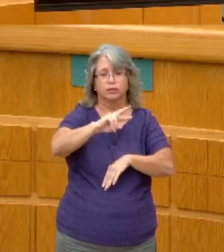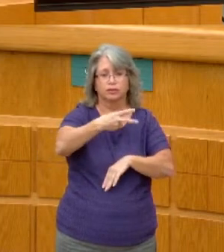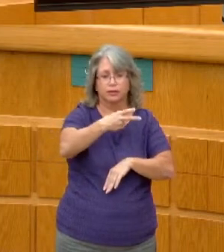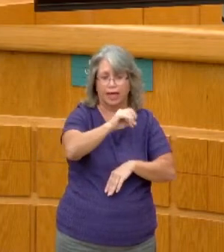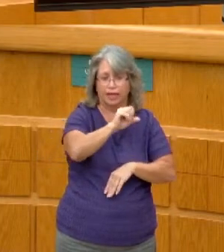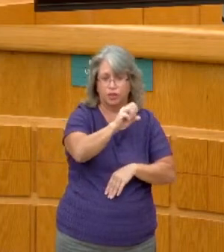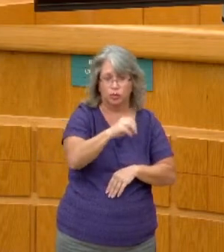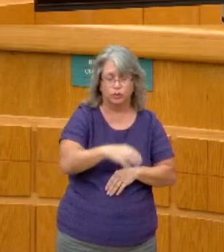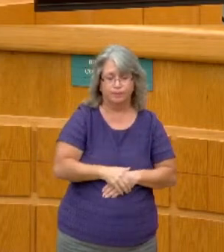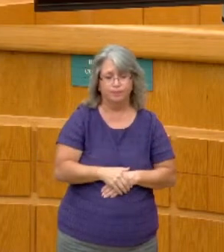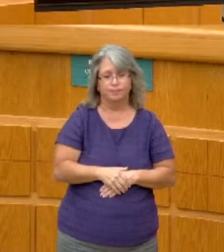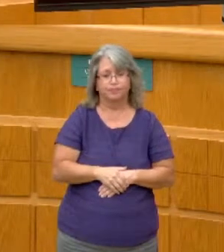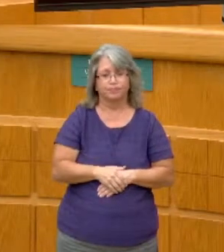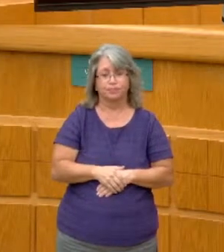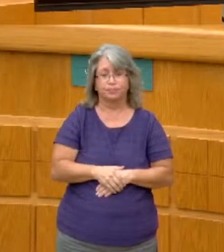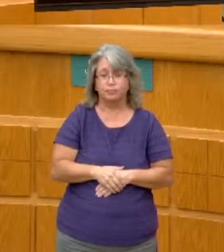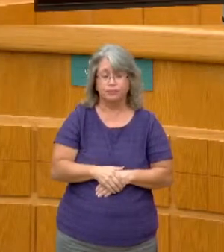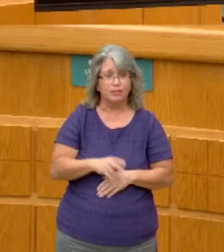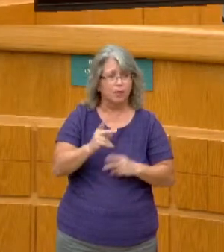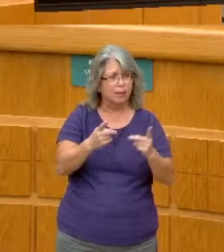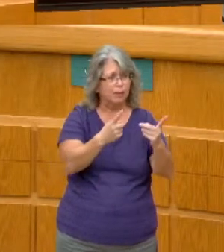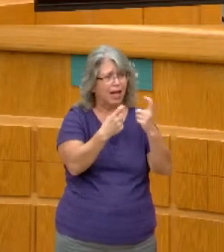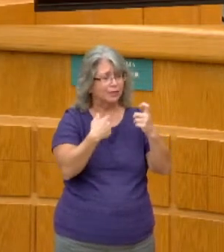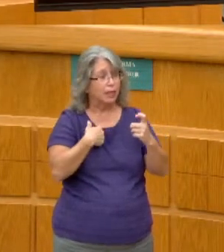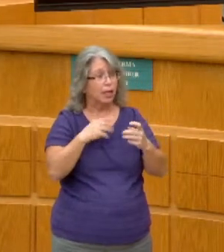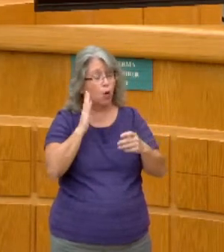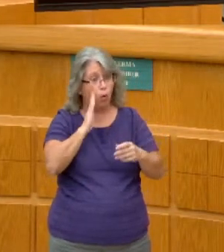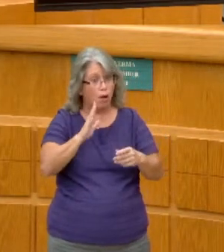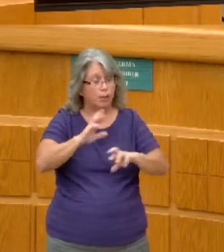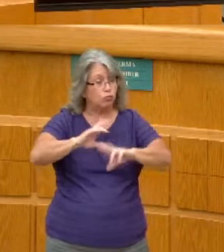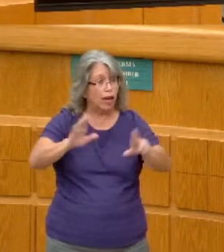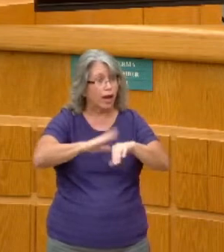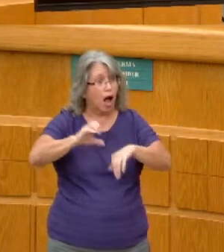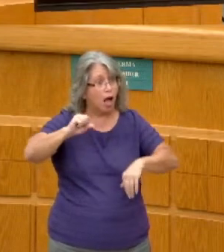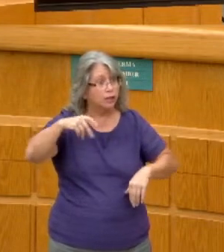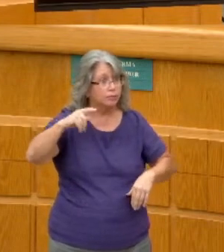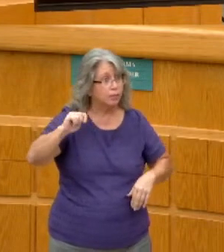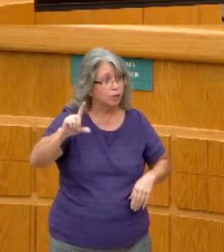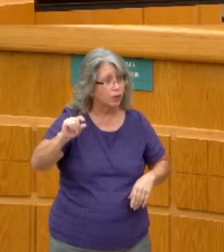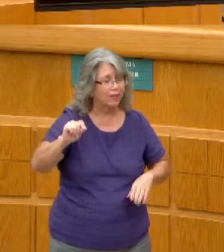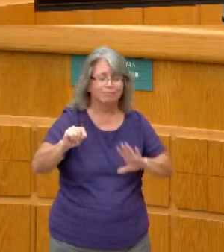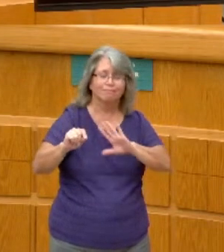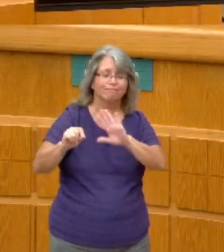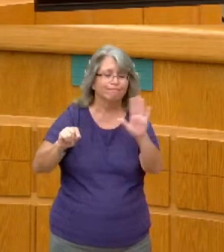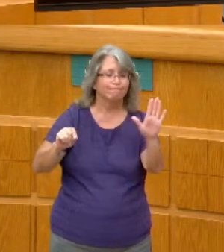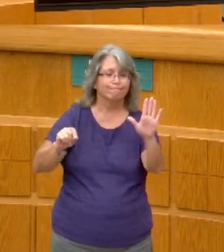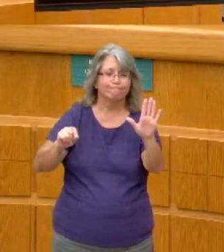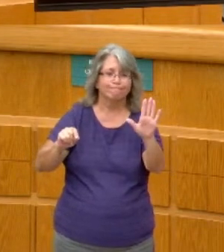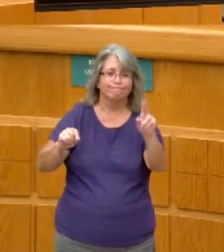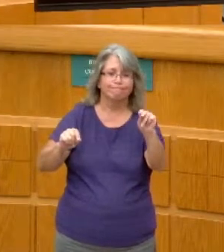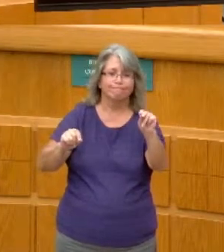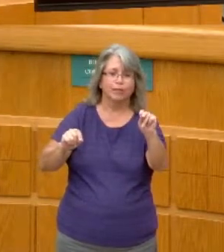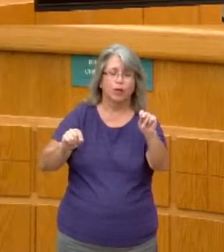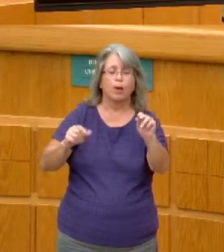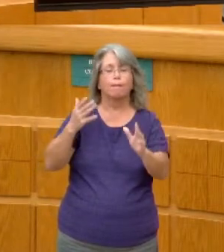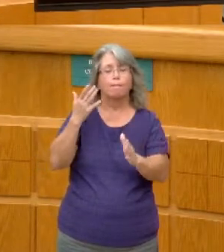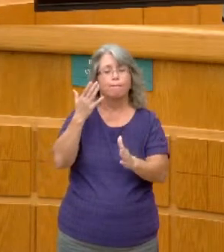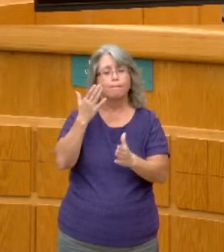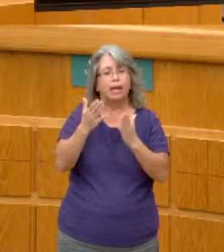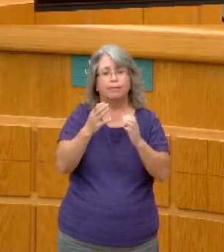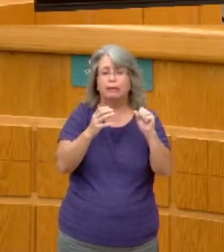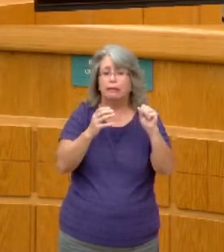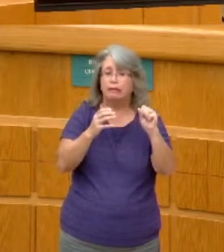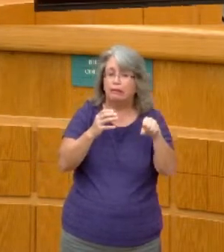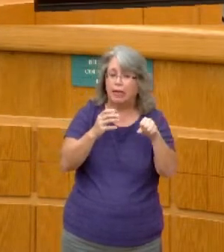on September 20th? Is that the date that we get our booster? And the answer is no, but it's yes for some. And so if